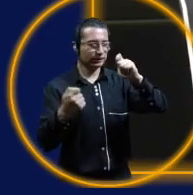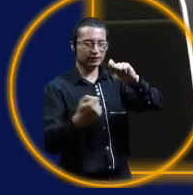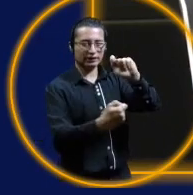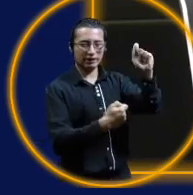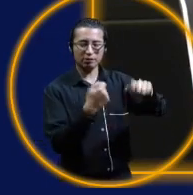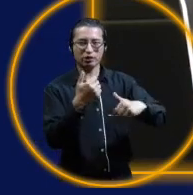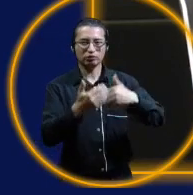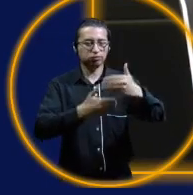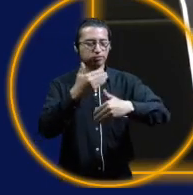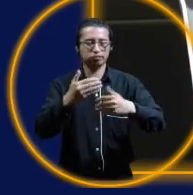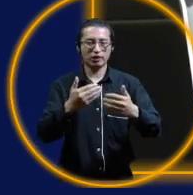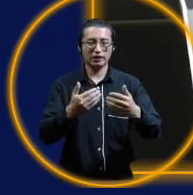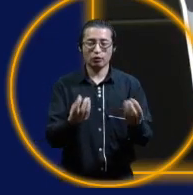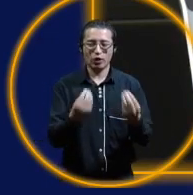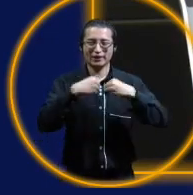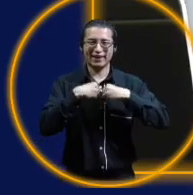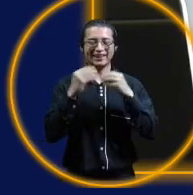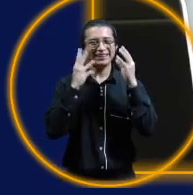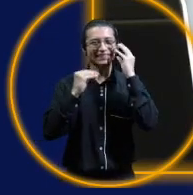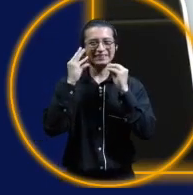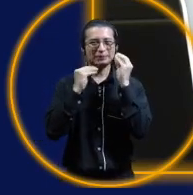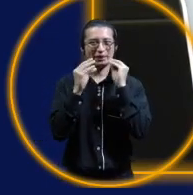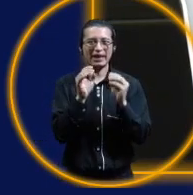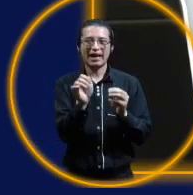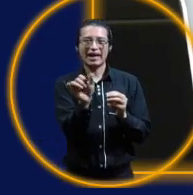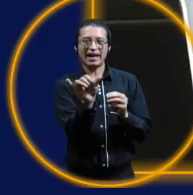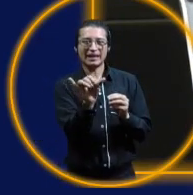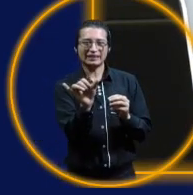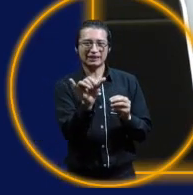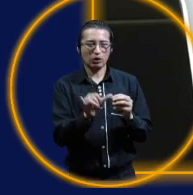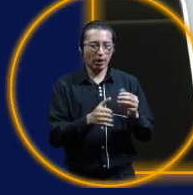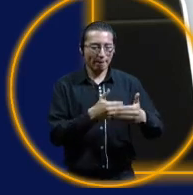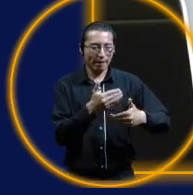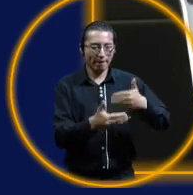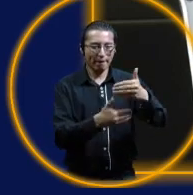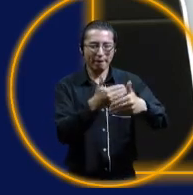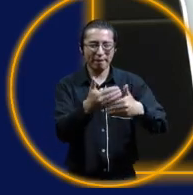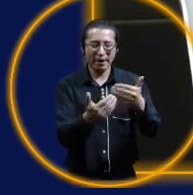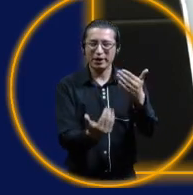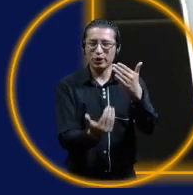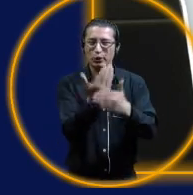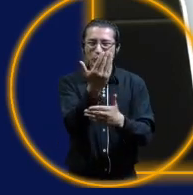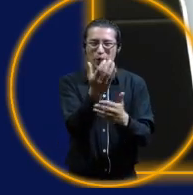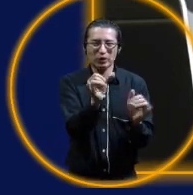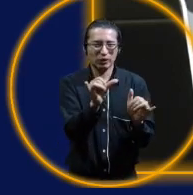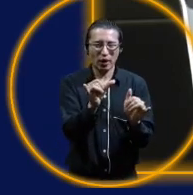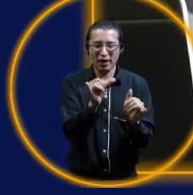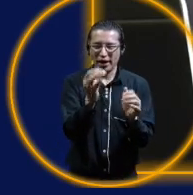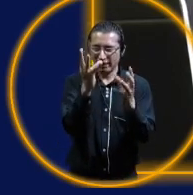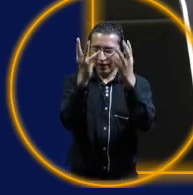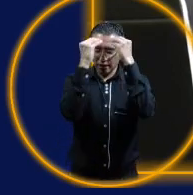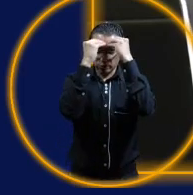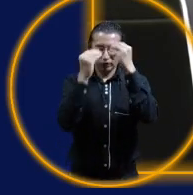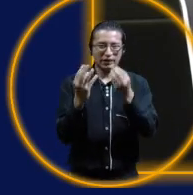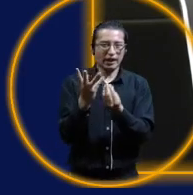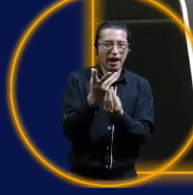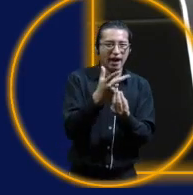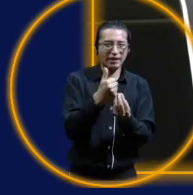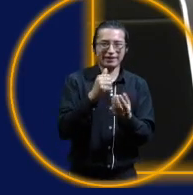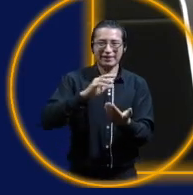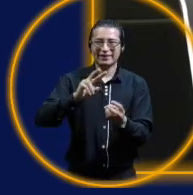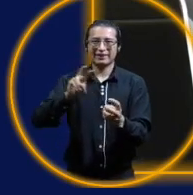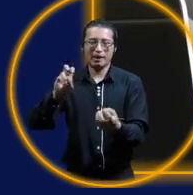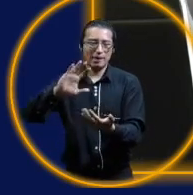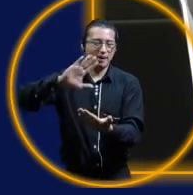mine, and it's been like really rewarding, and it keeps like giving back to like the music part of me. And